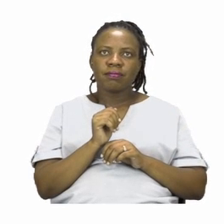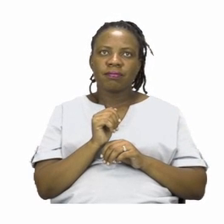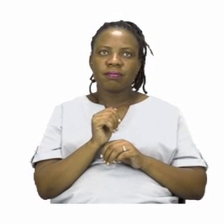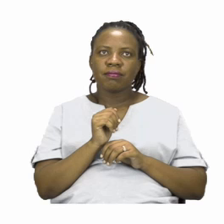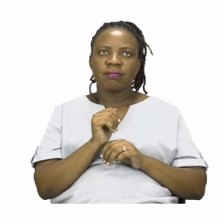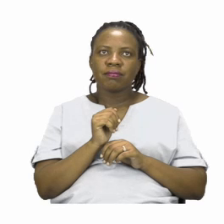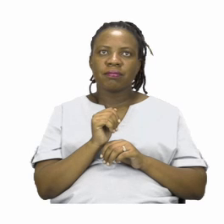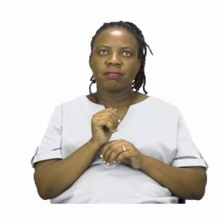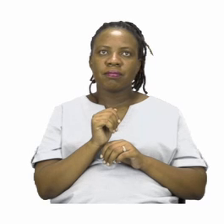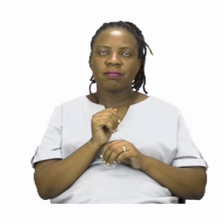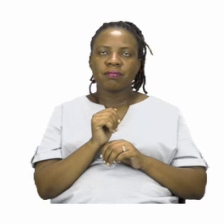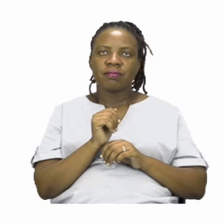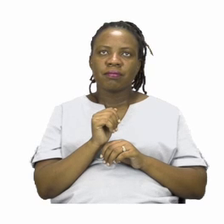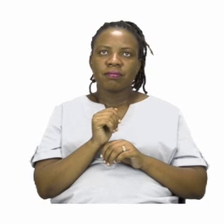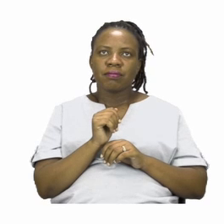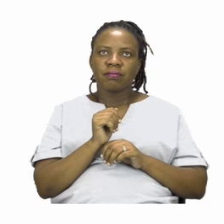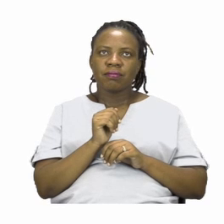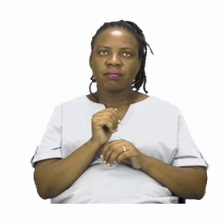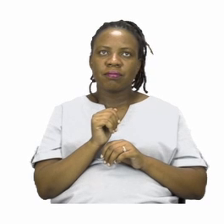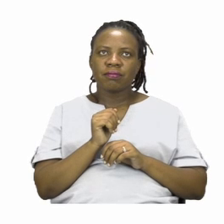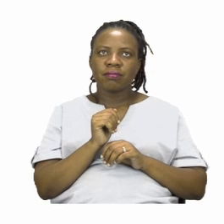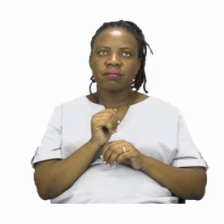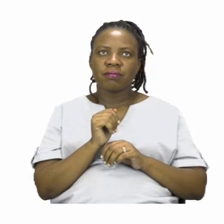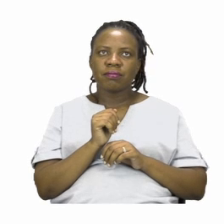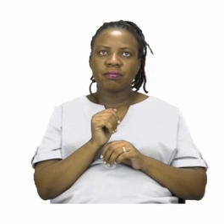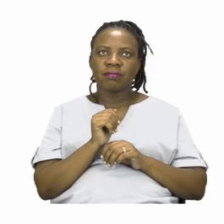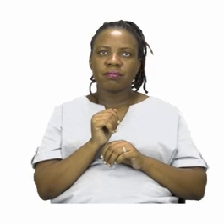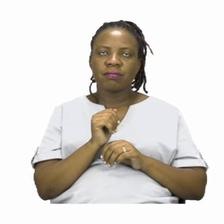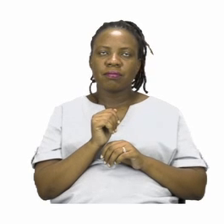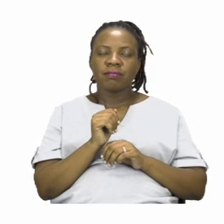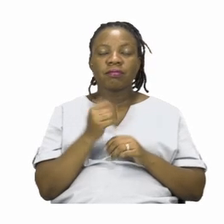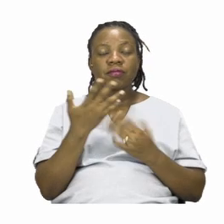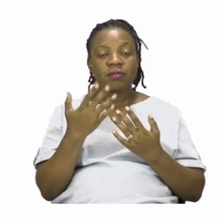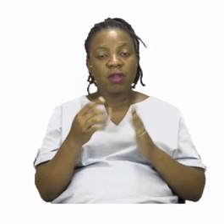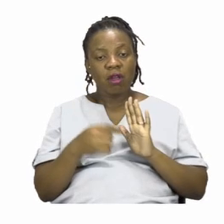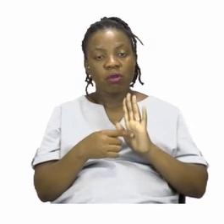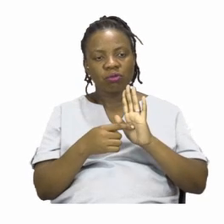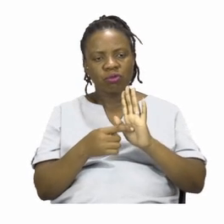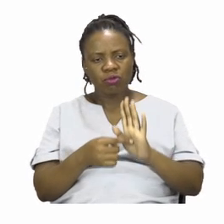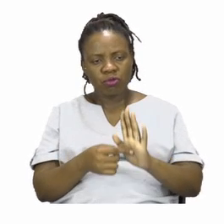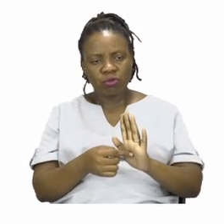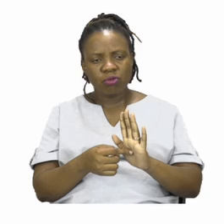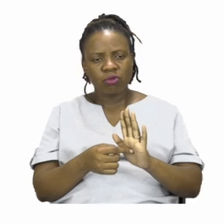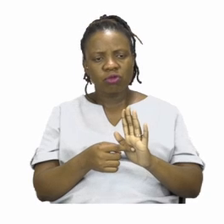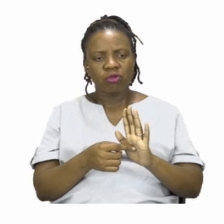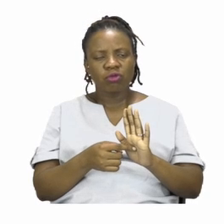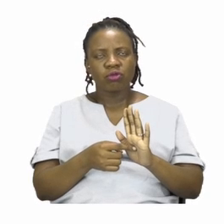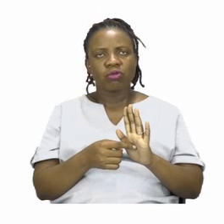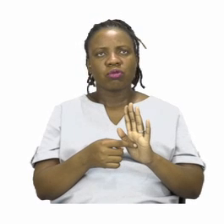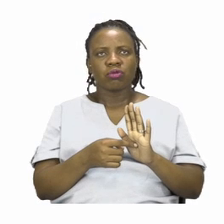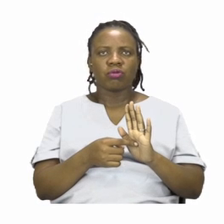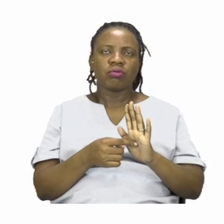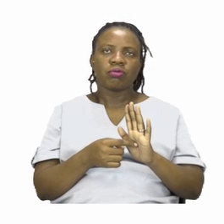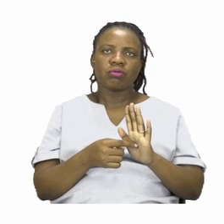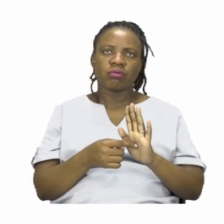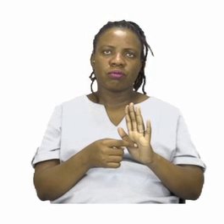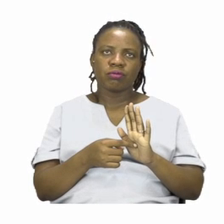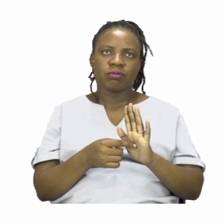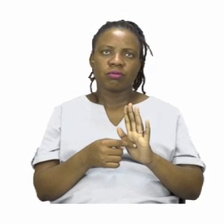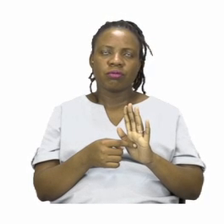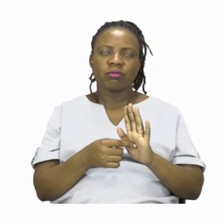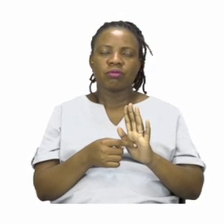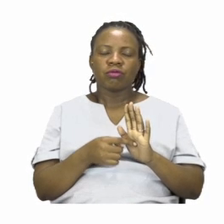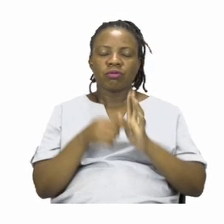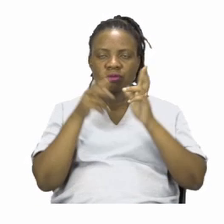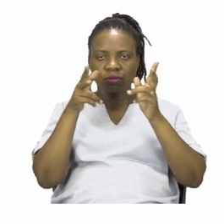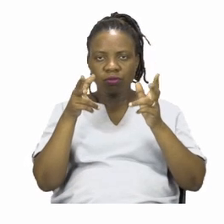together with you just to give you an idea how to do division. Now remember everyone,